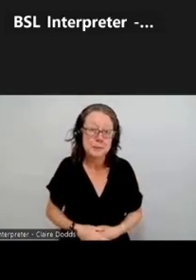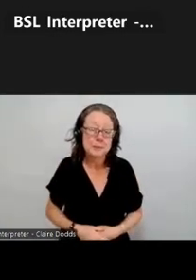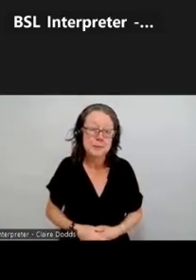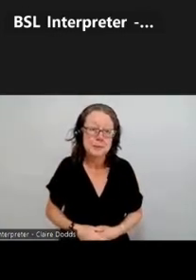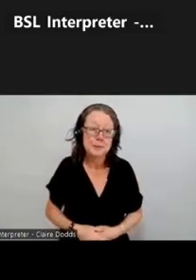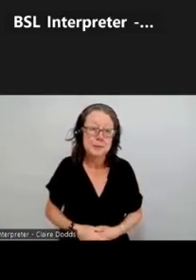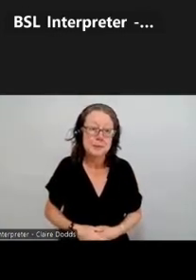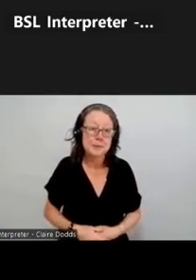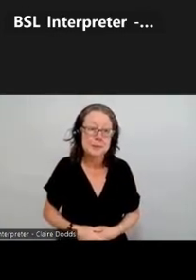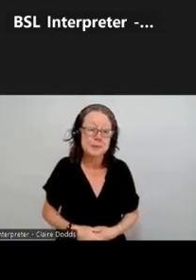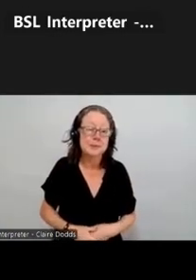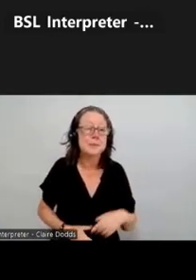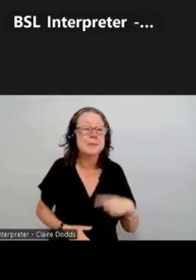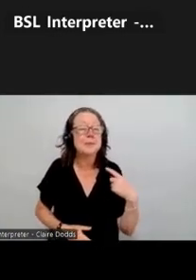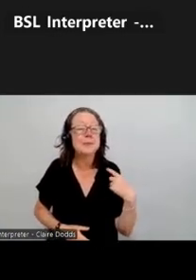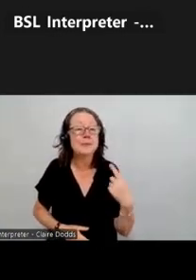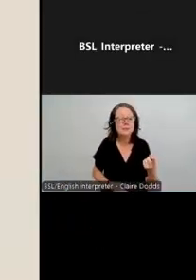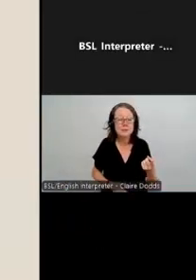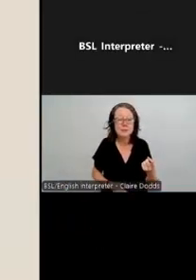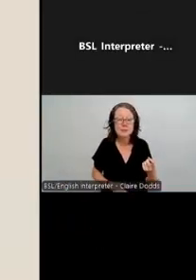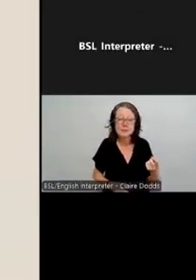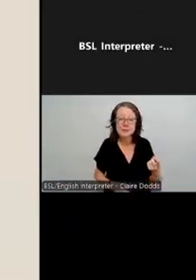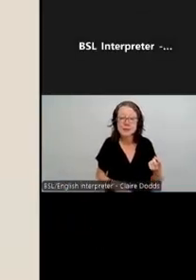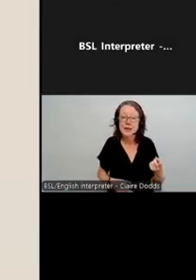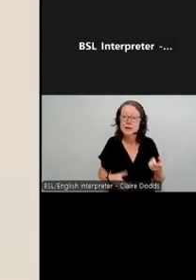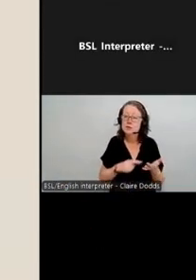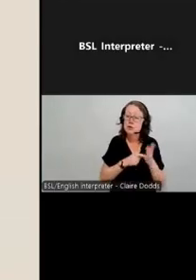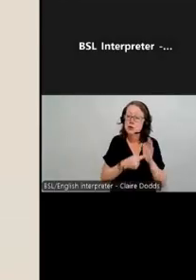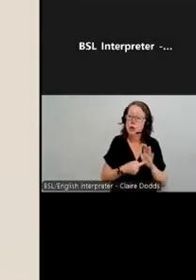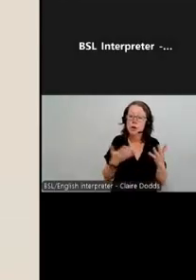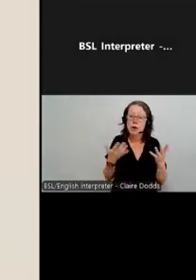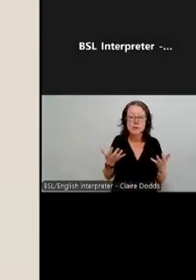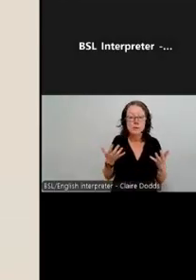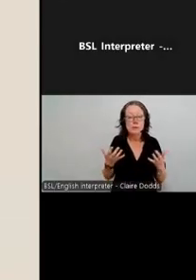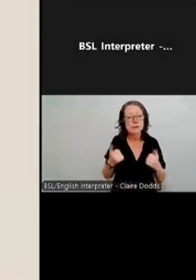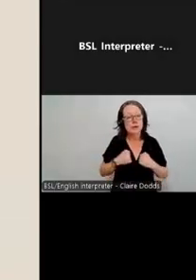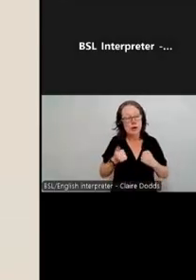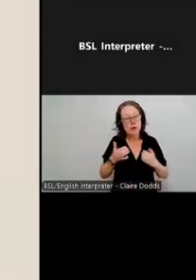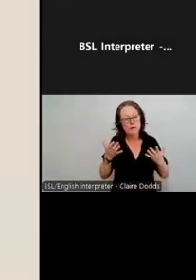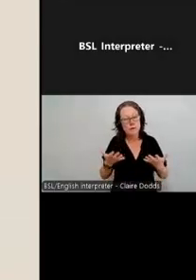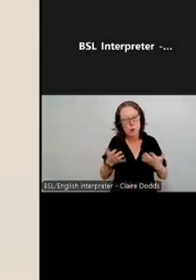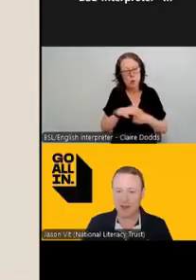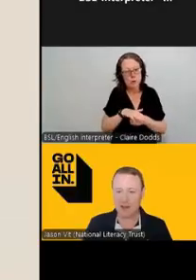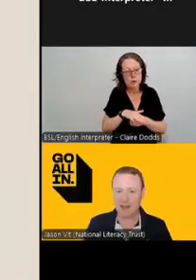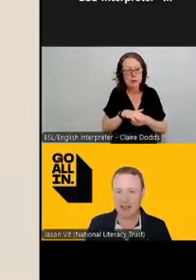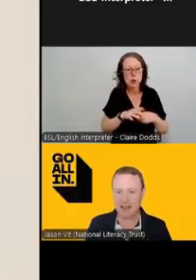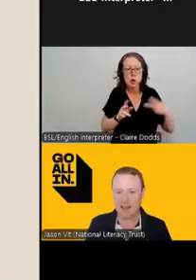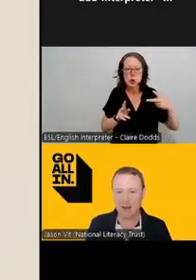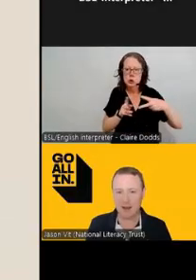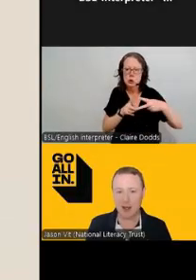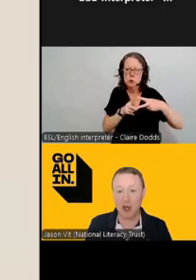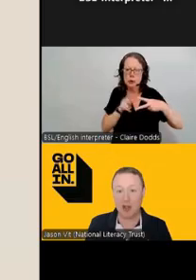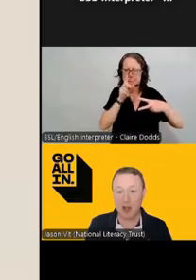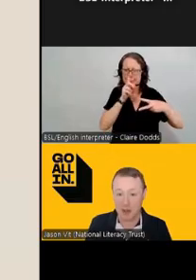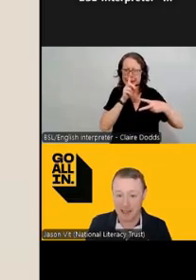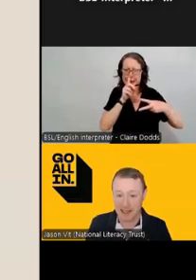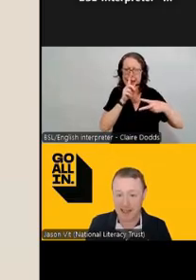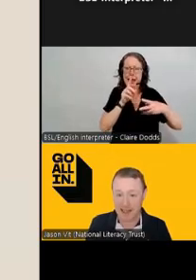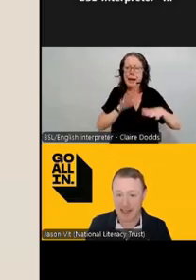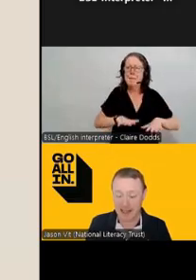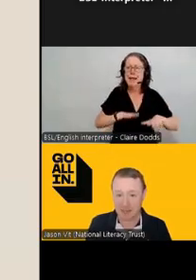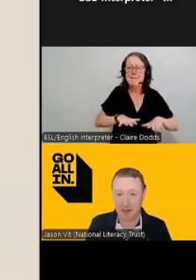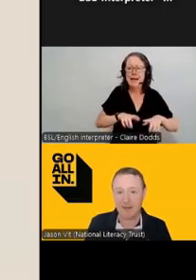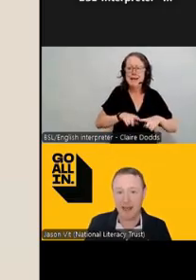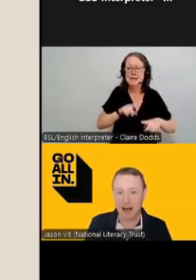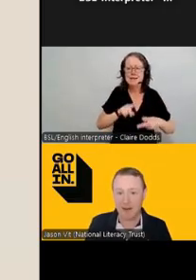This gives you an idea of where we are currently focused. So the two in pink, Belfast and Southwark, don't